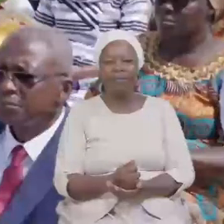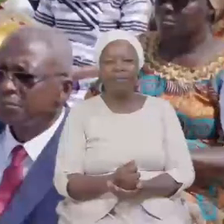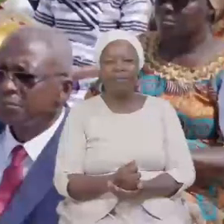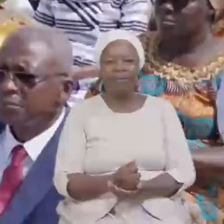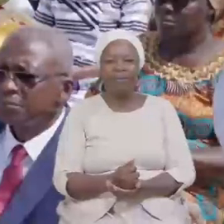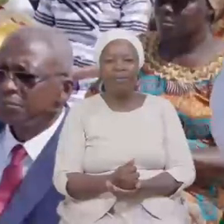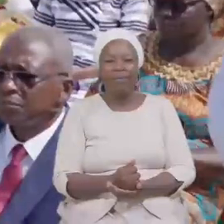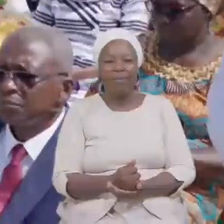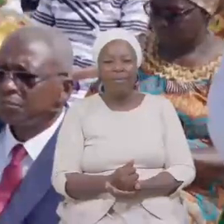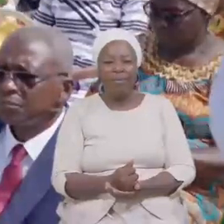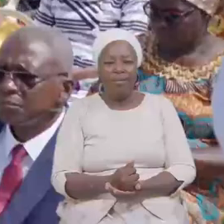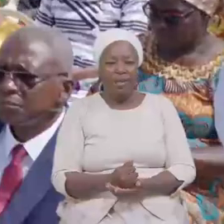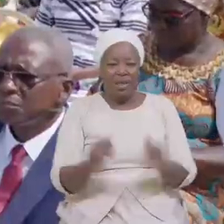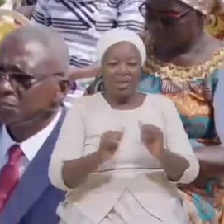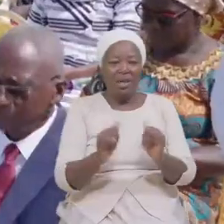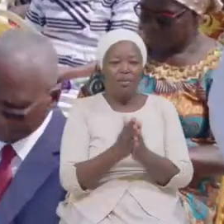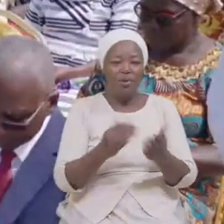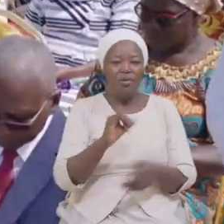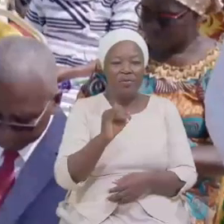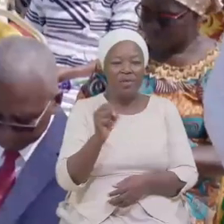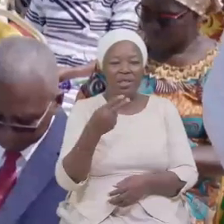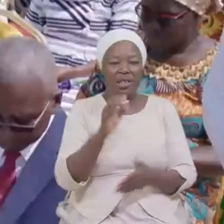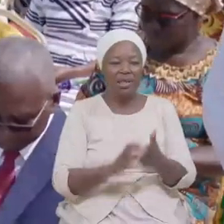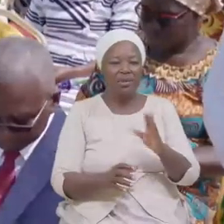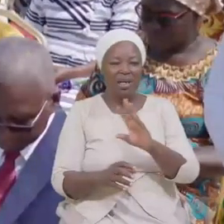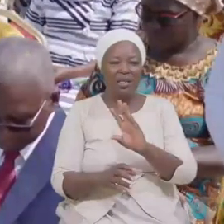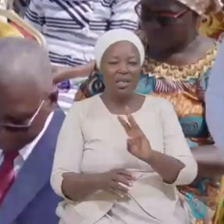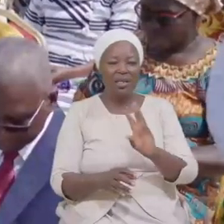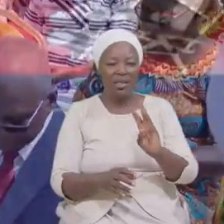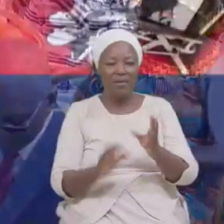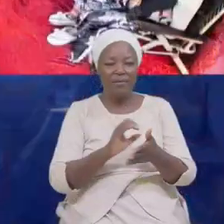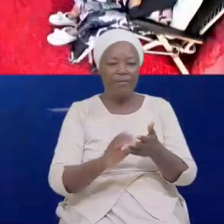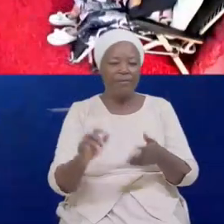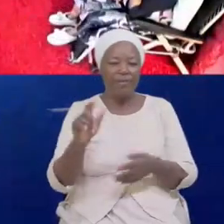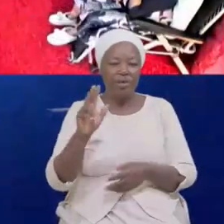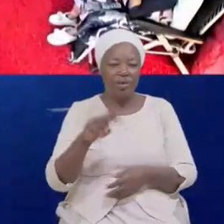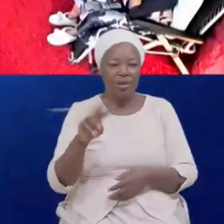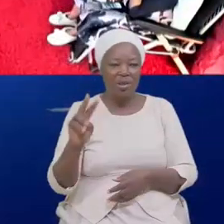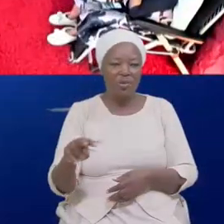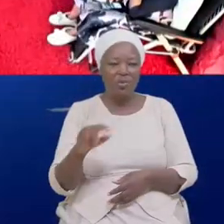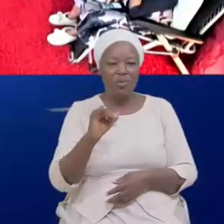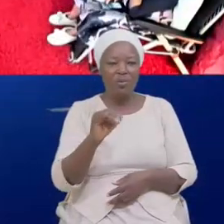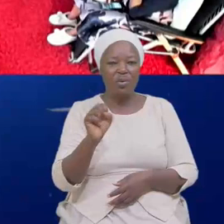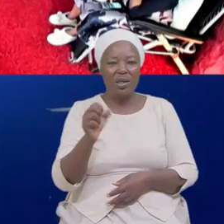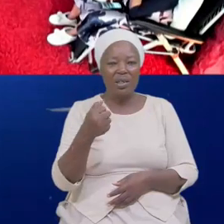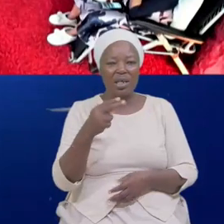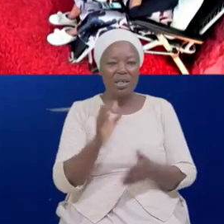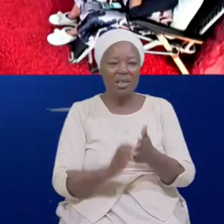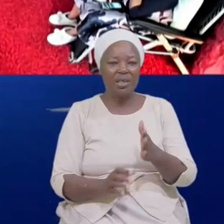Isaiah chapter 66, we're reading from verse 22. Isaiah